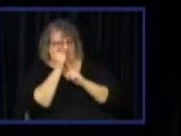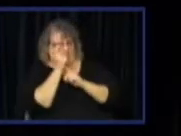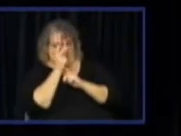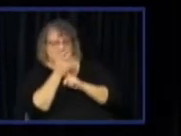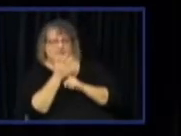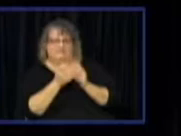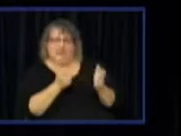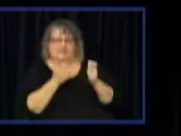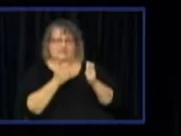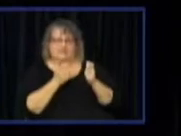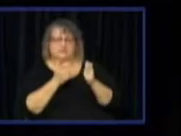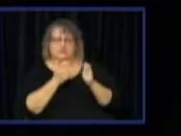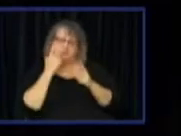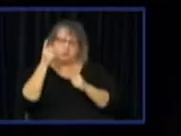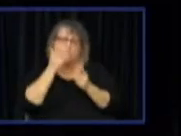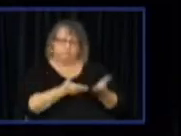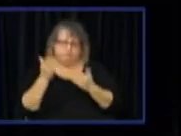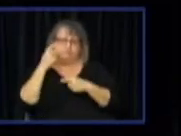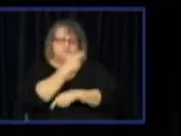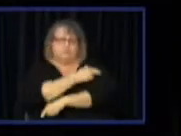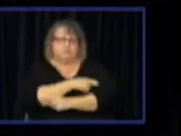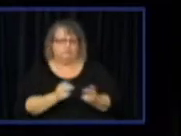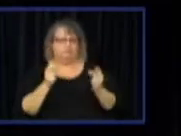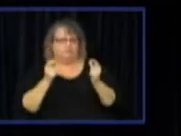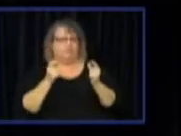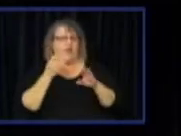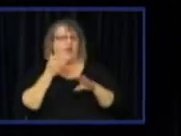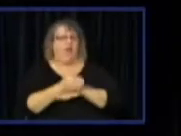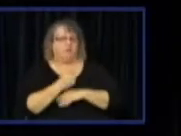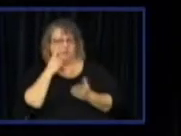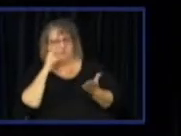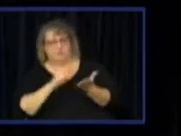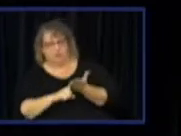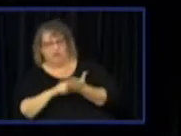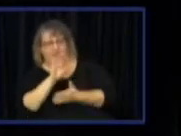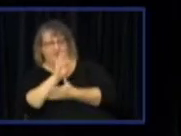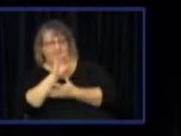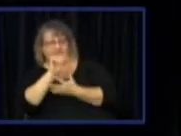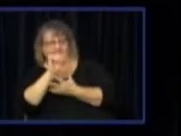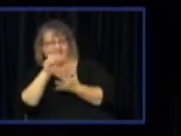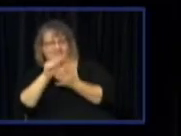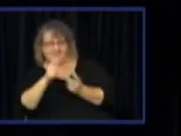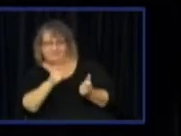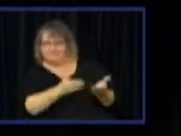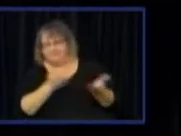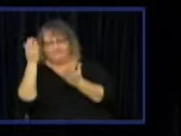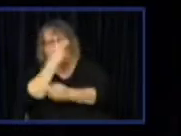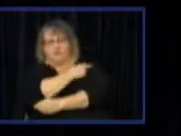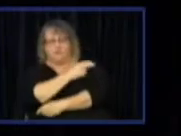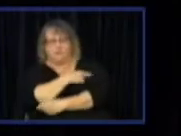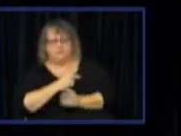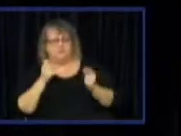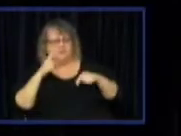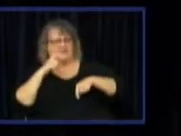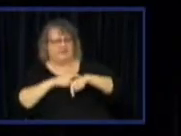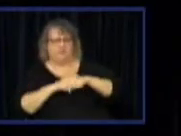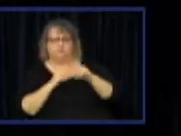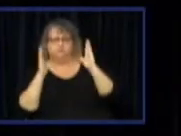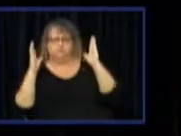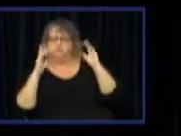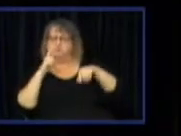people seek medical attention as quickly as possible after the symptom onset, because the time for treatment is very